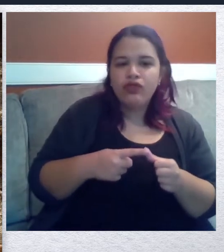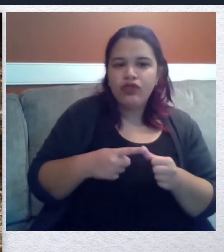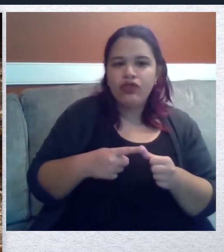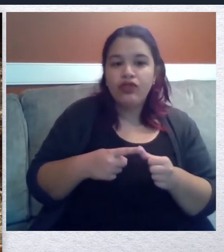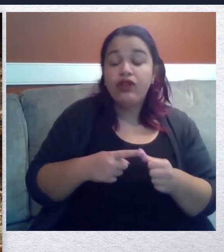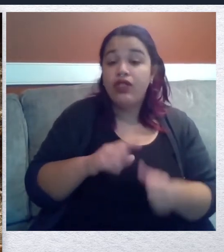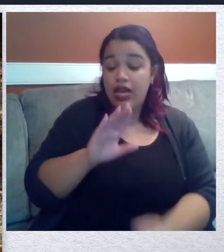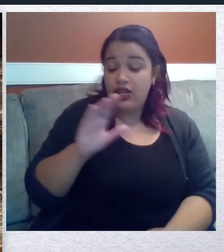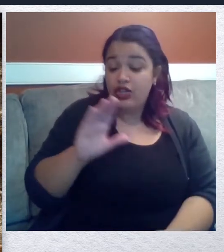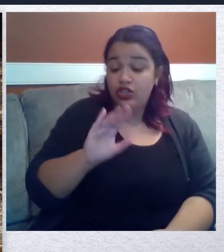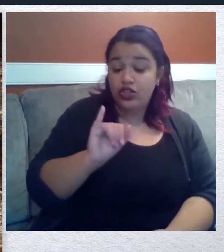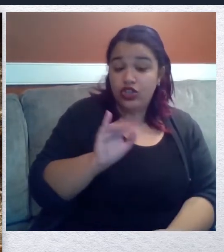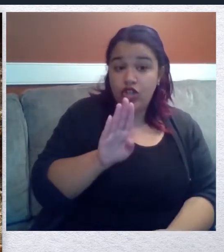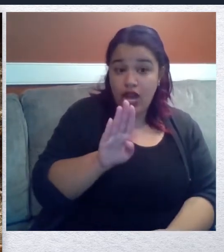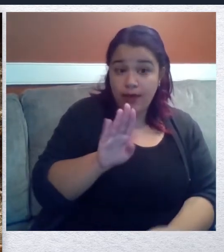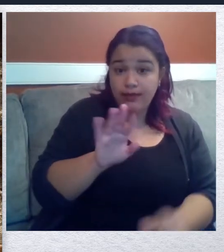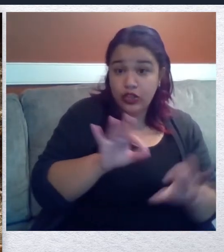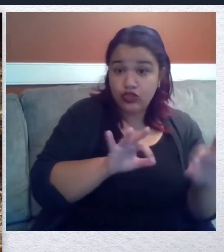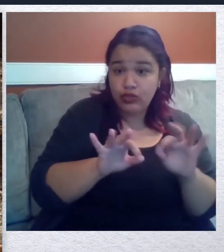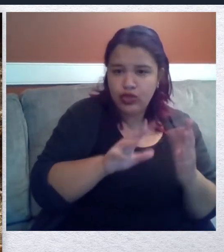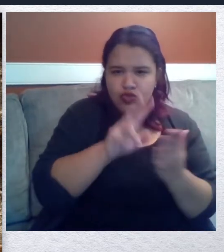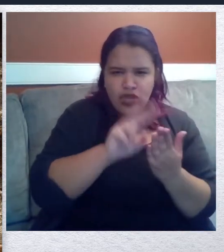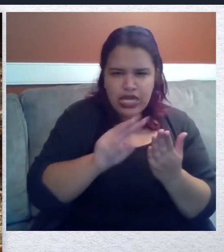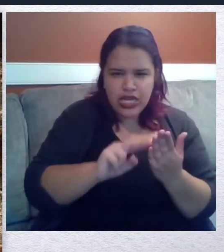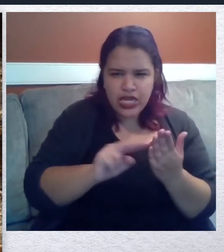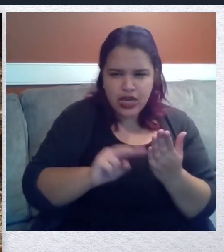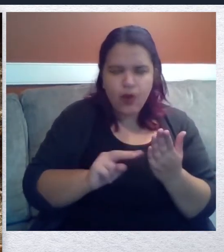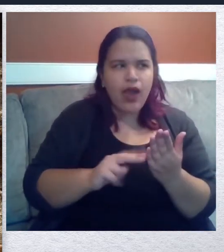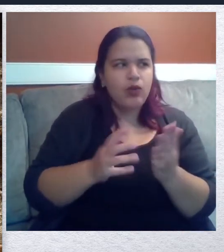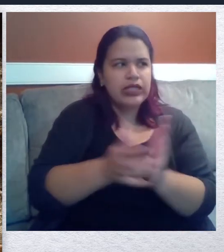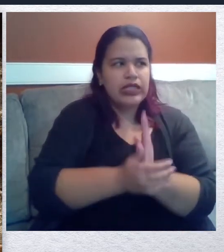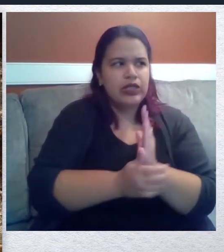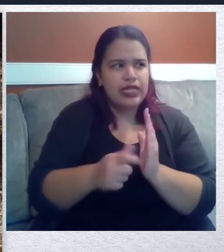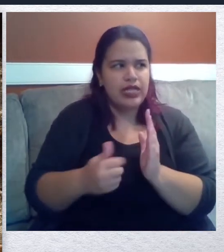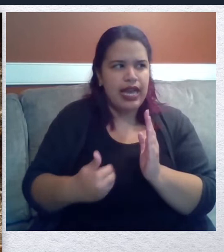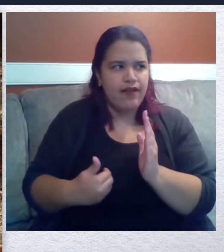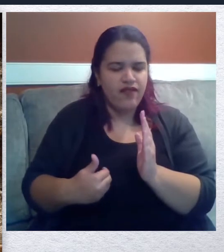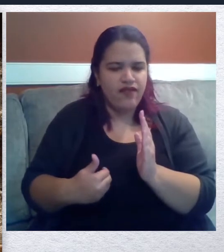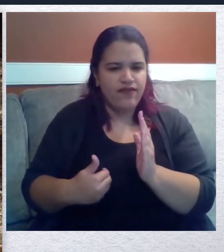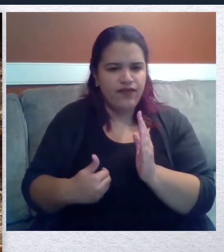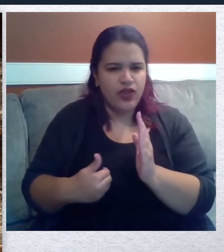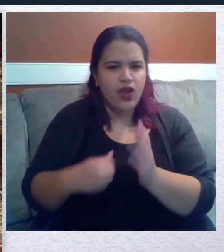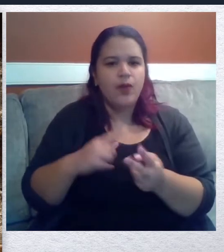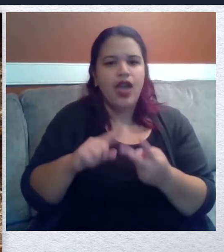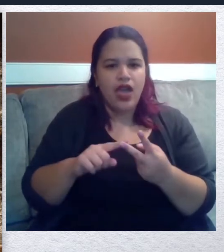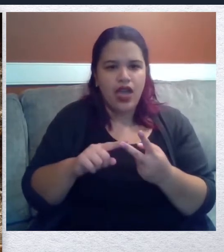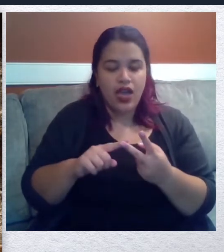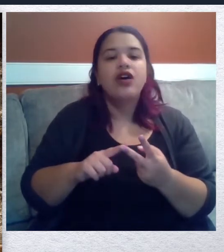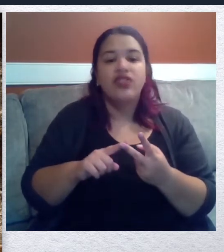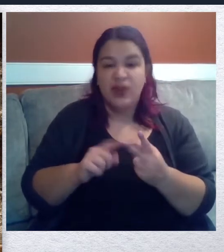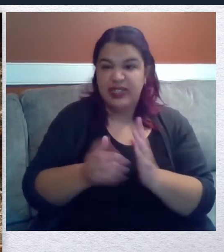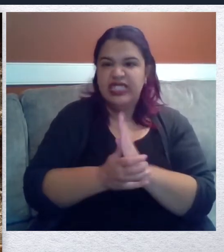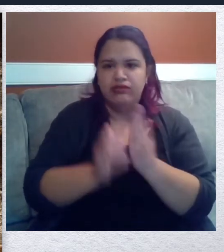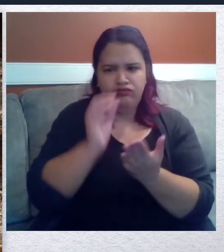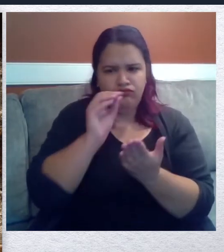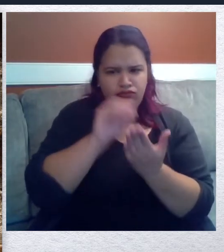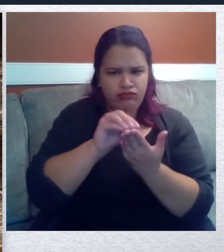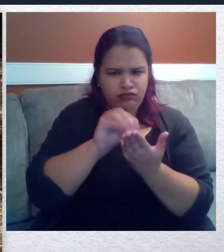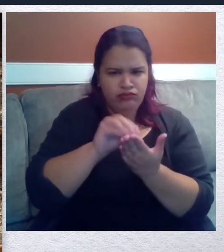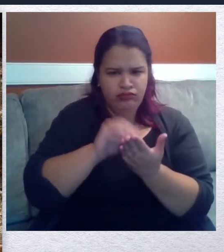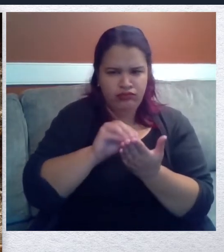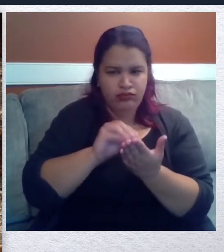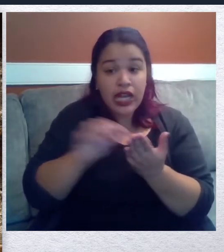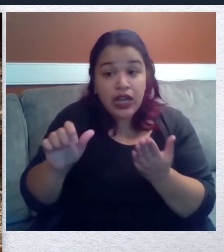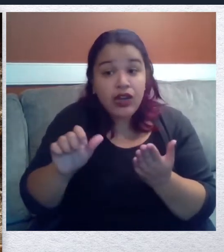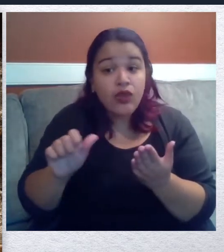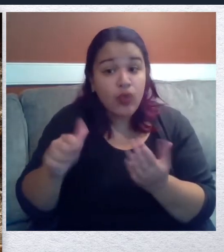needed to be successful in that position. Make a list of those skills, and don't forget social skills and